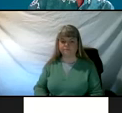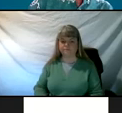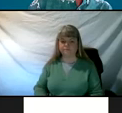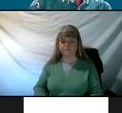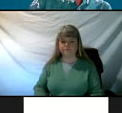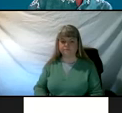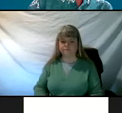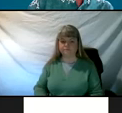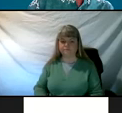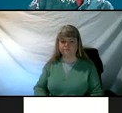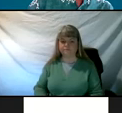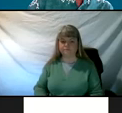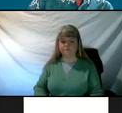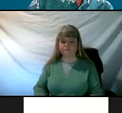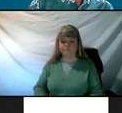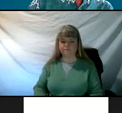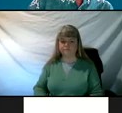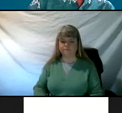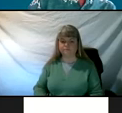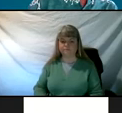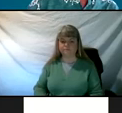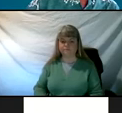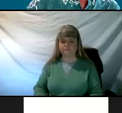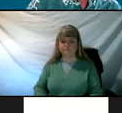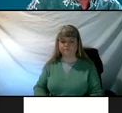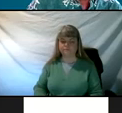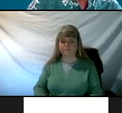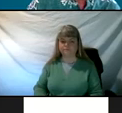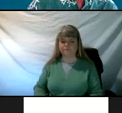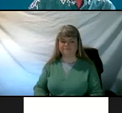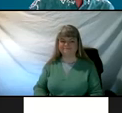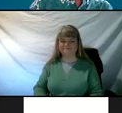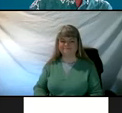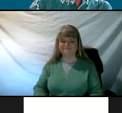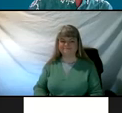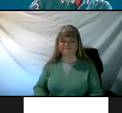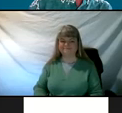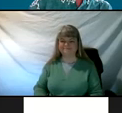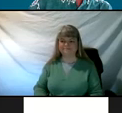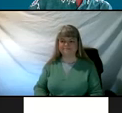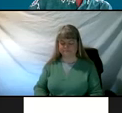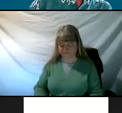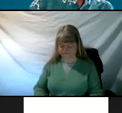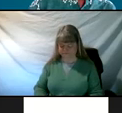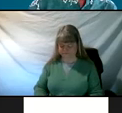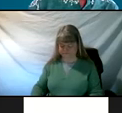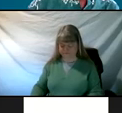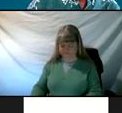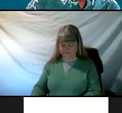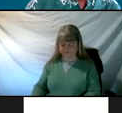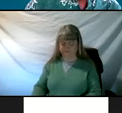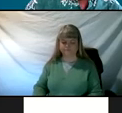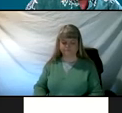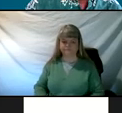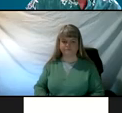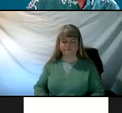That information should be on that sheet too. I just have her email here. I didn't ask her if I could. I didn't want to necessarily release her text.